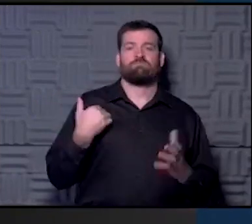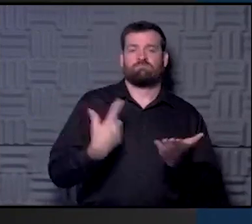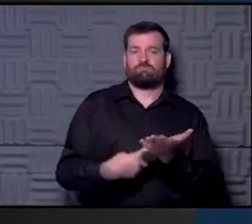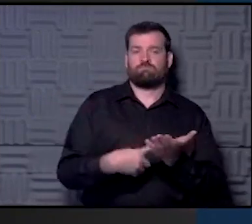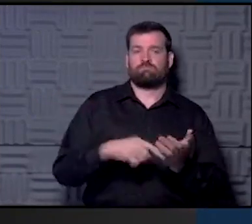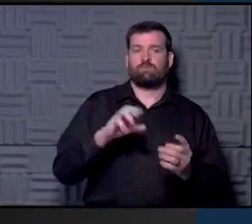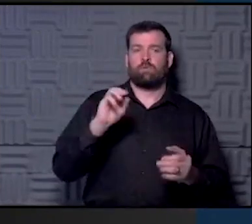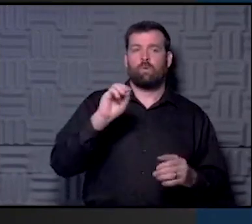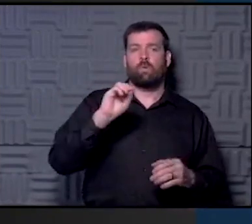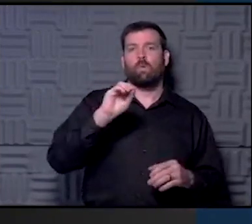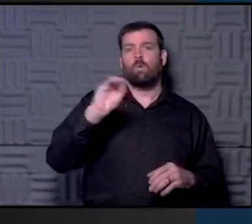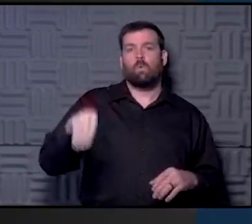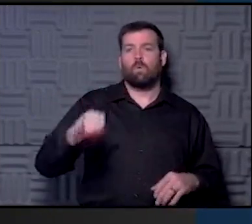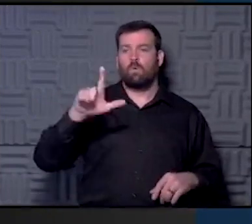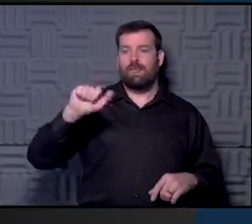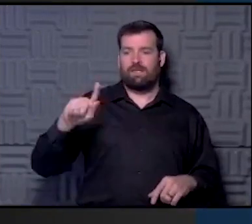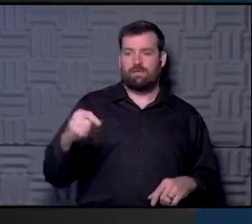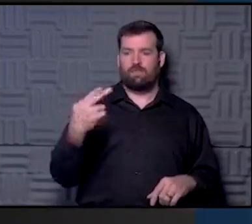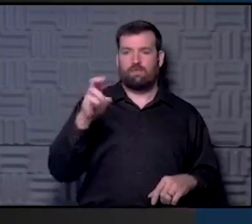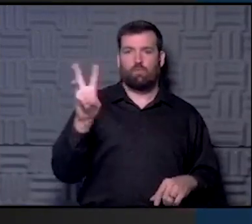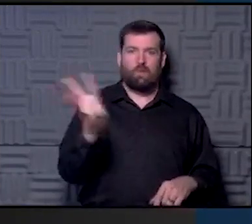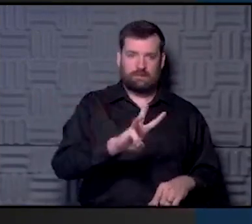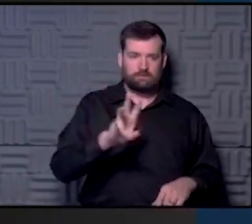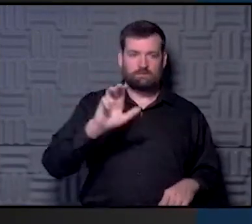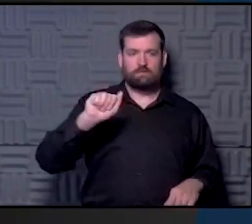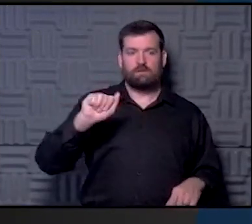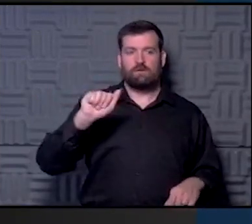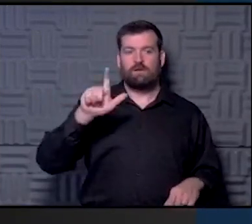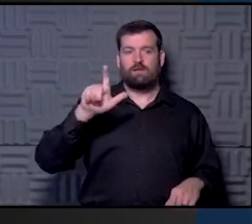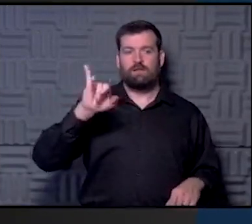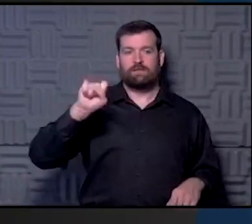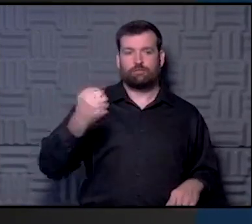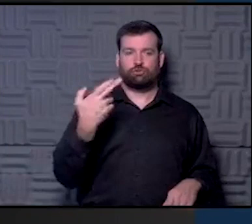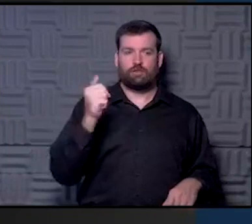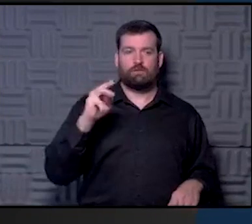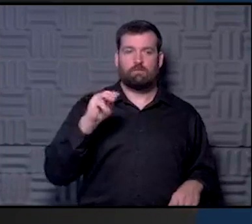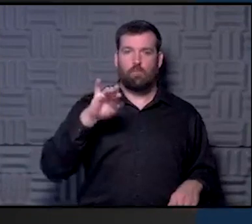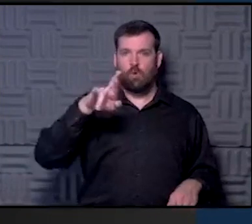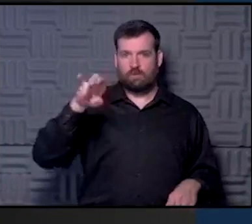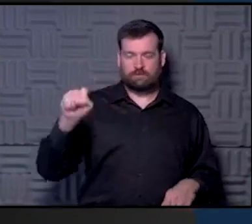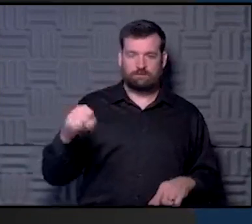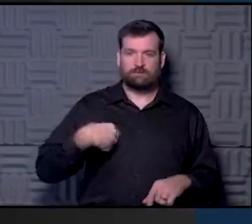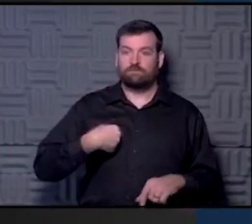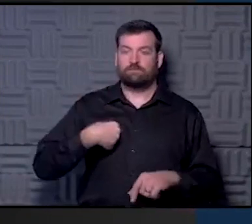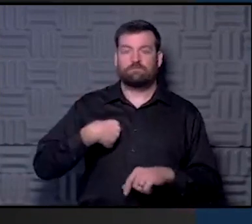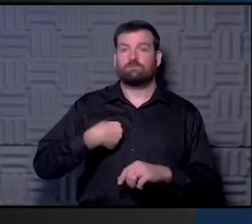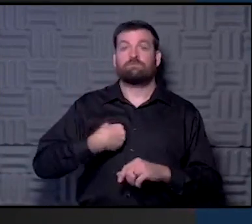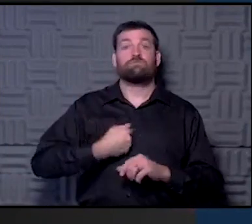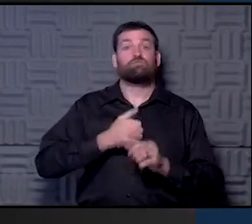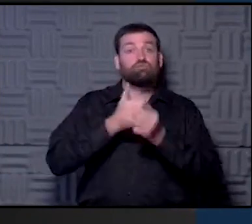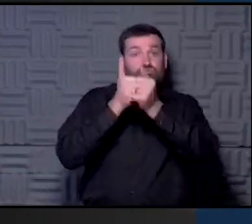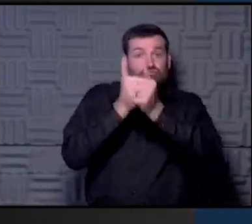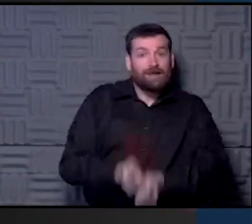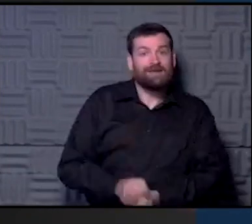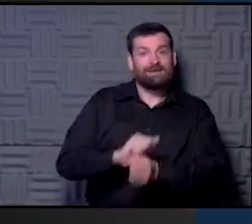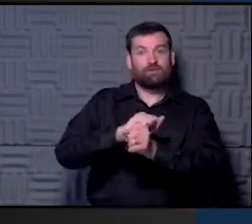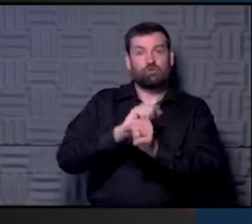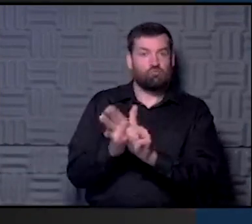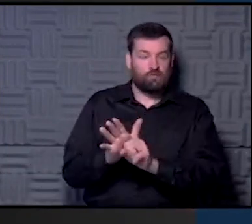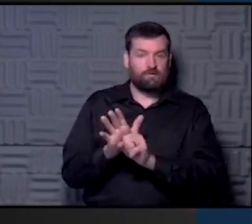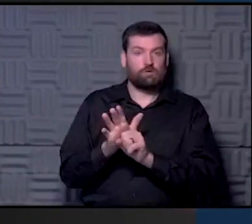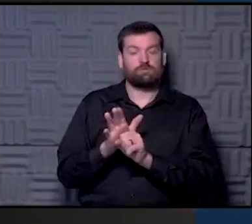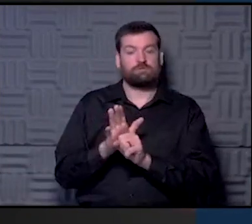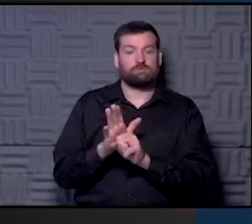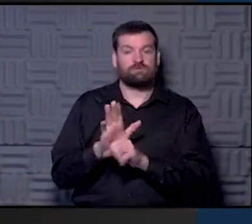Olathe West High School theater teacher Alicia Morris became an overnight sensation for tracking COVID-19 cases in our